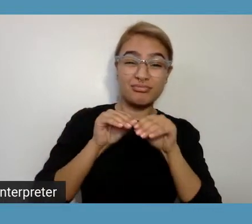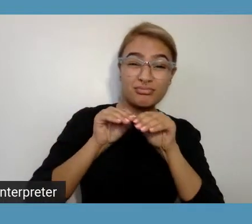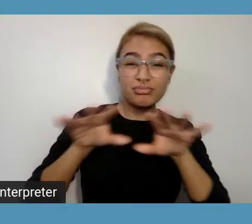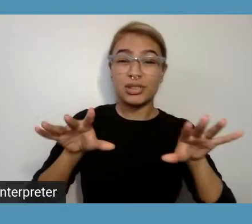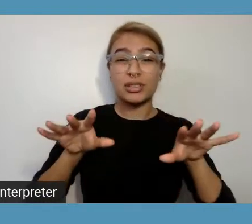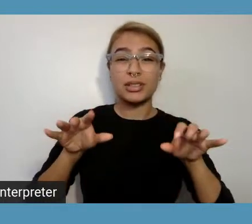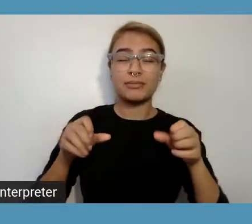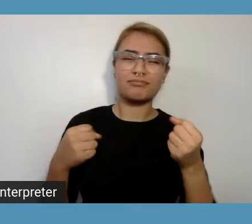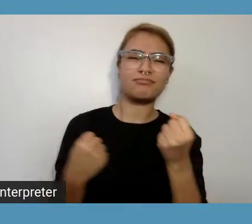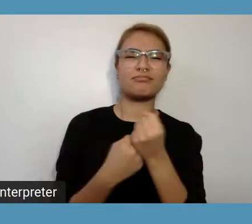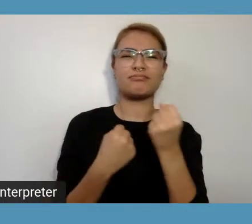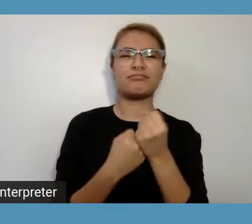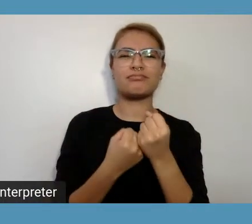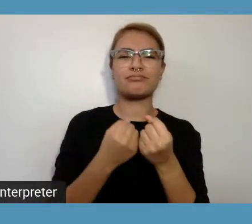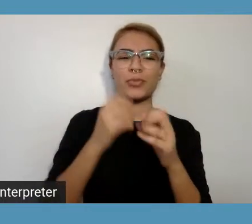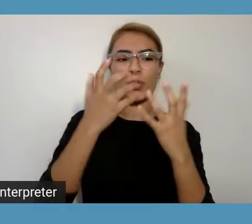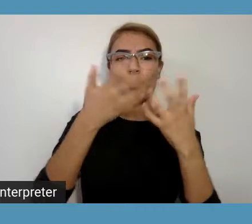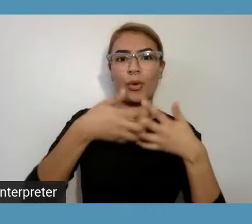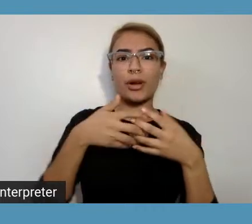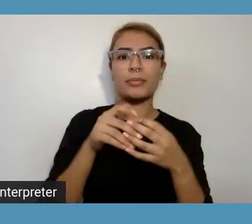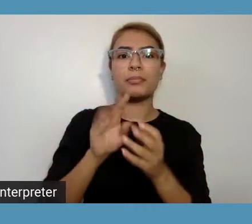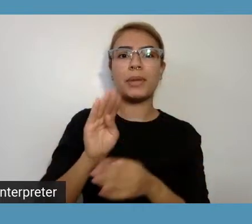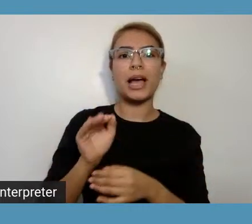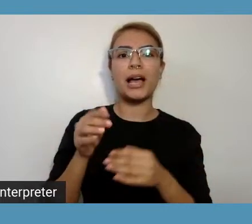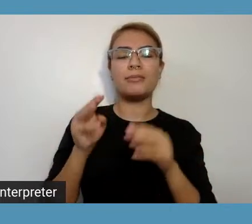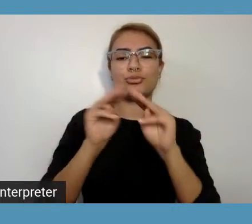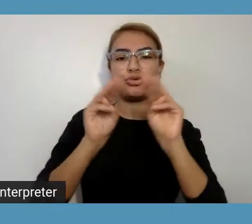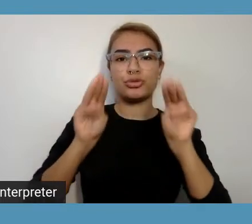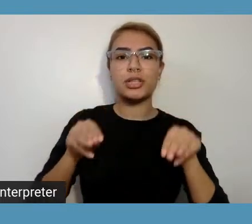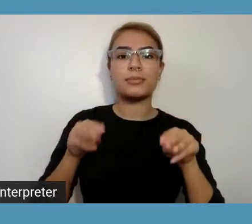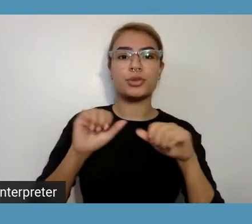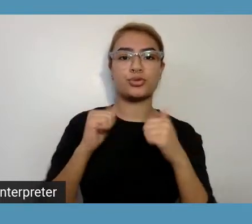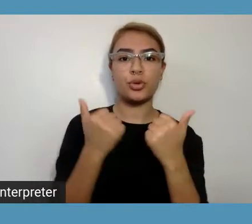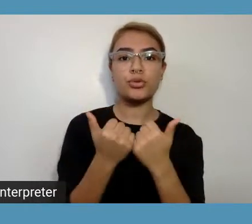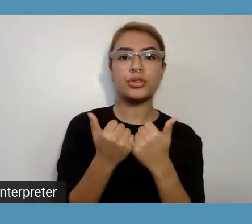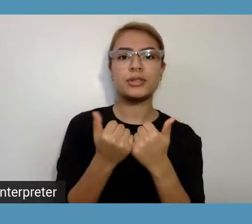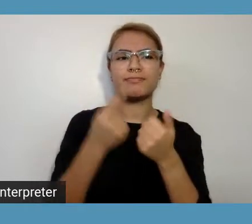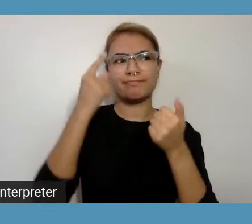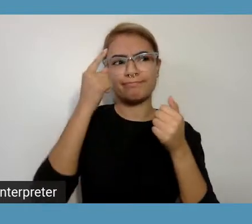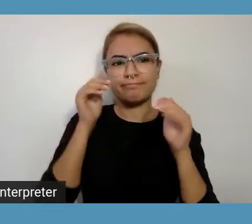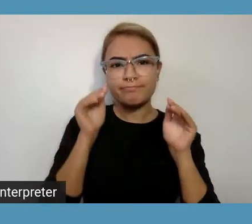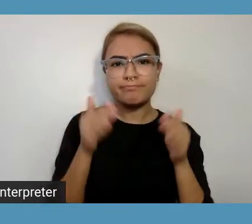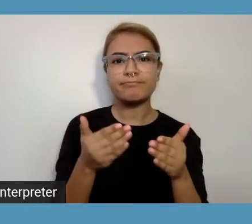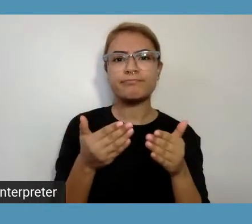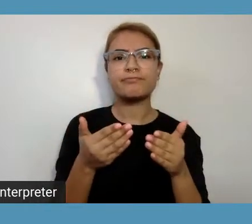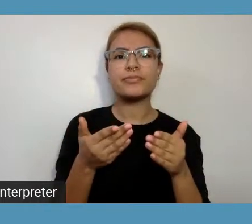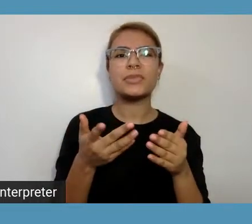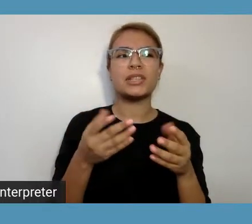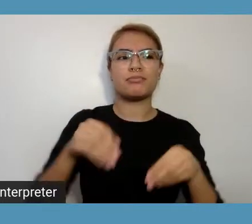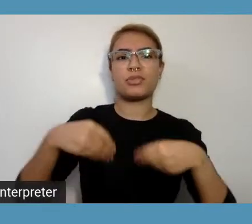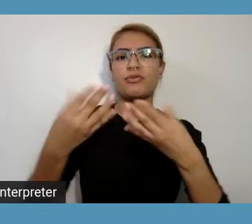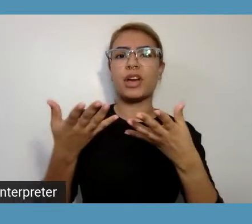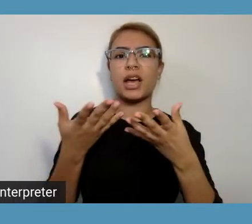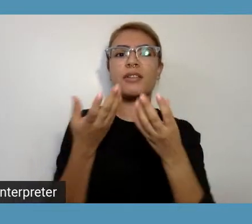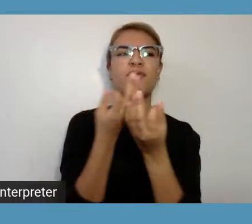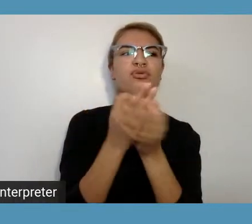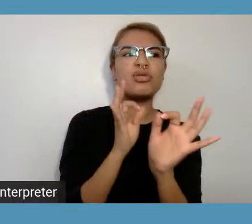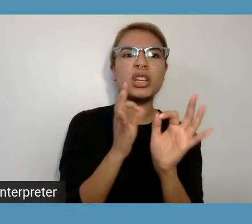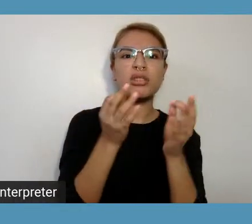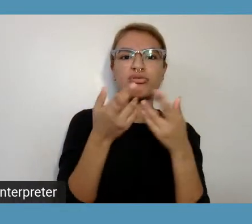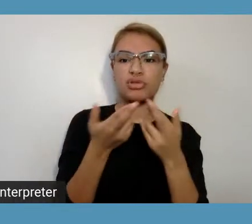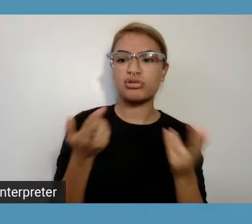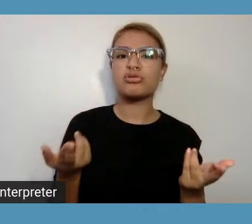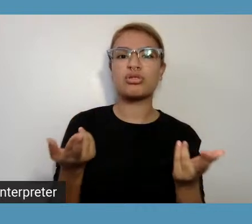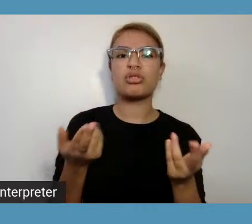U.S. regional museum associations dedicated to providing free, self-paced training resources focused on digital media and technology for